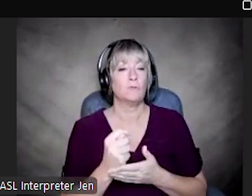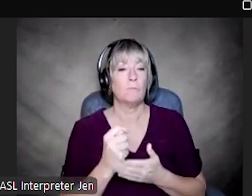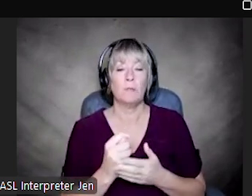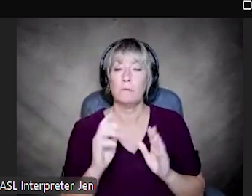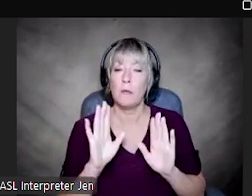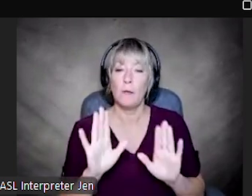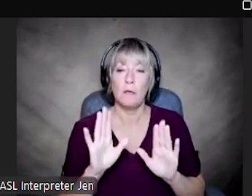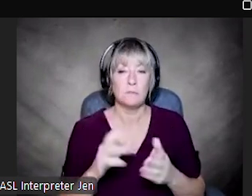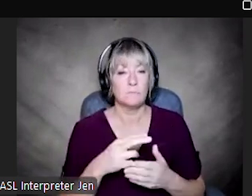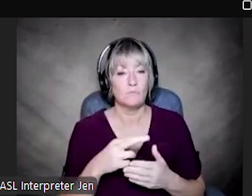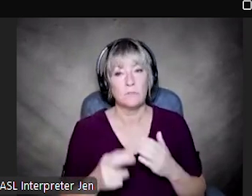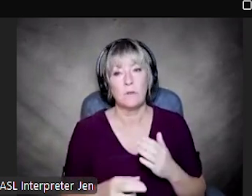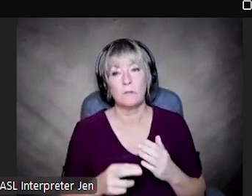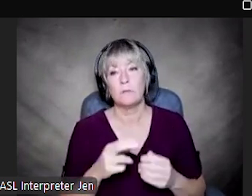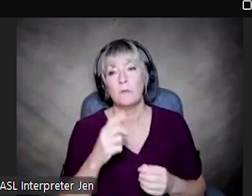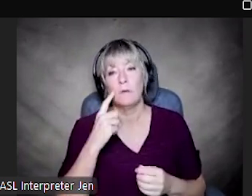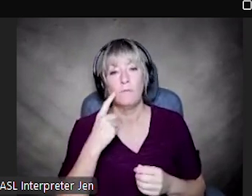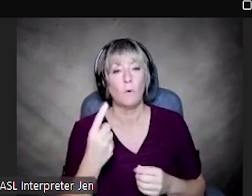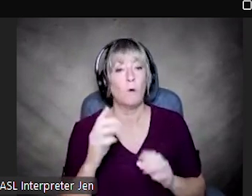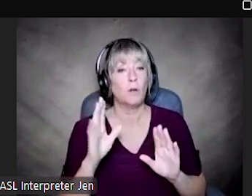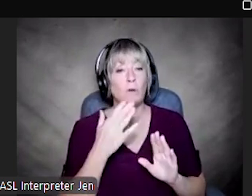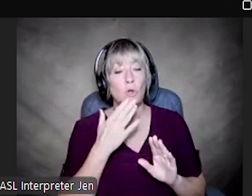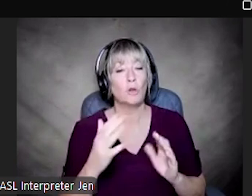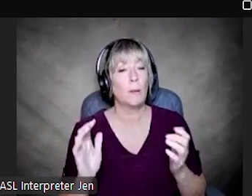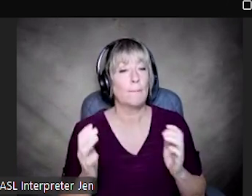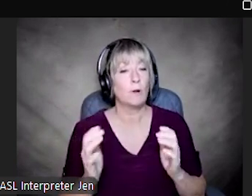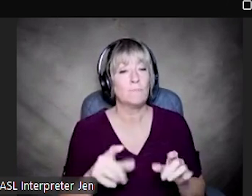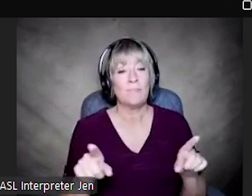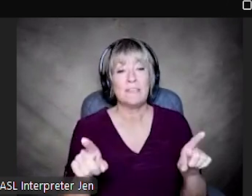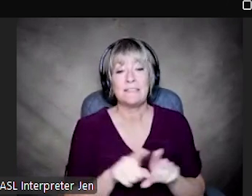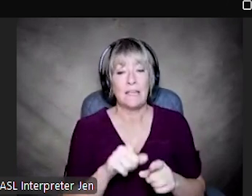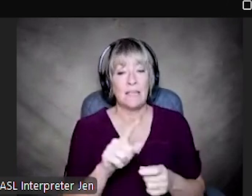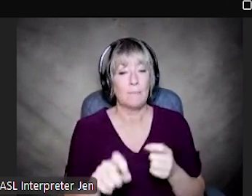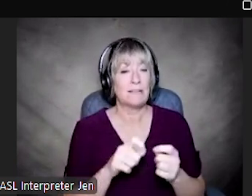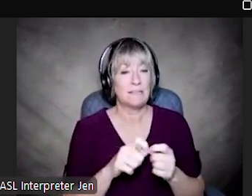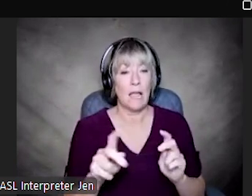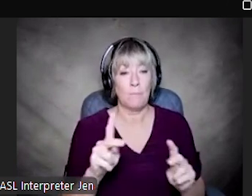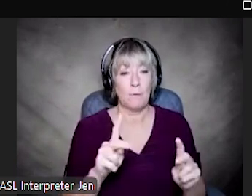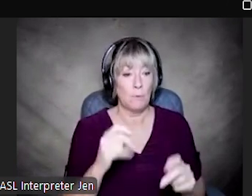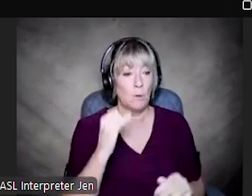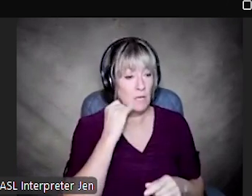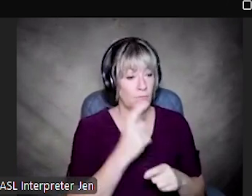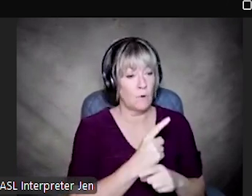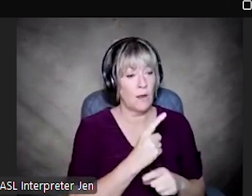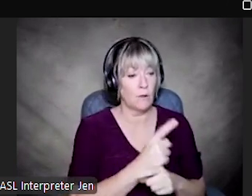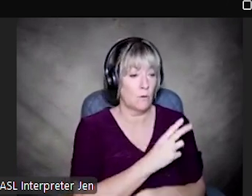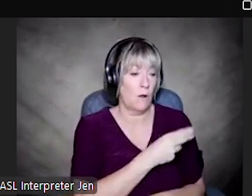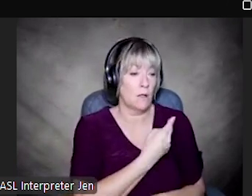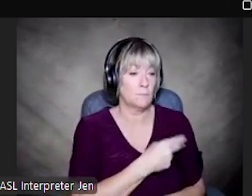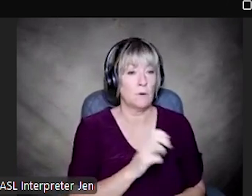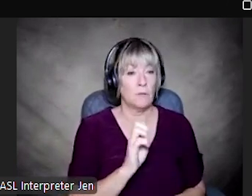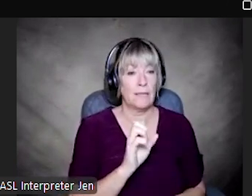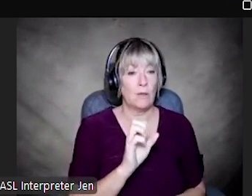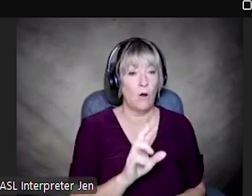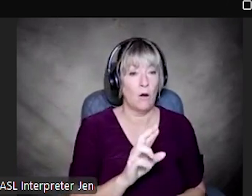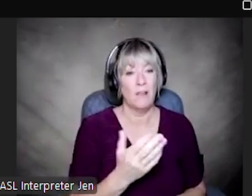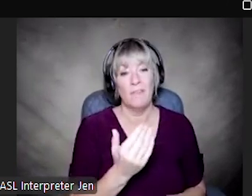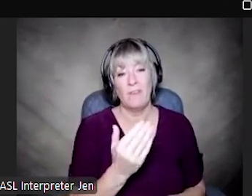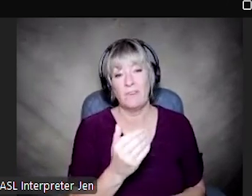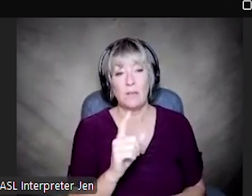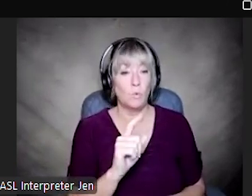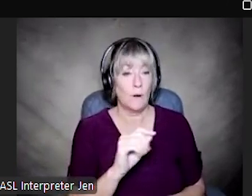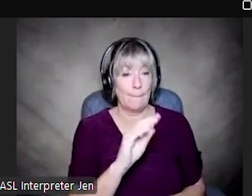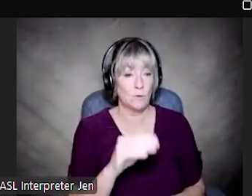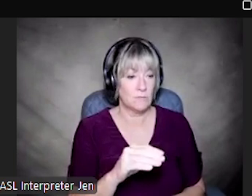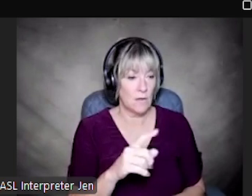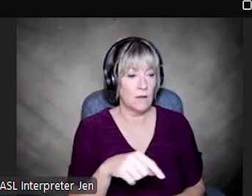results. And for one great comparison, the same exact population, if they were in the regular hospital ER, 15 to 20%